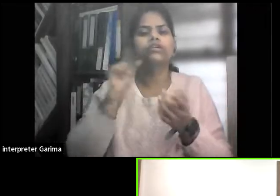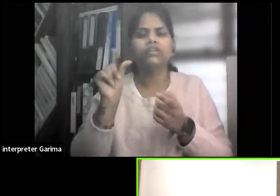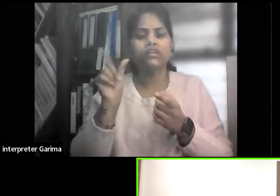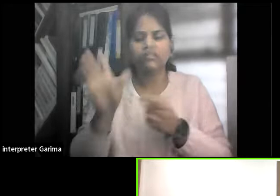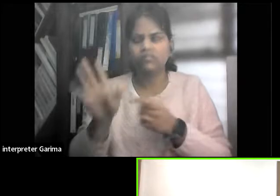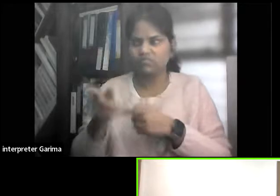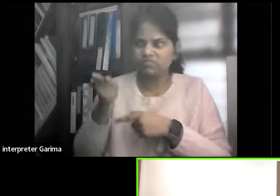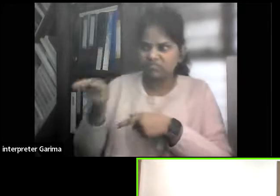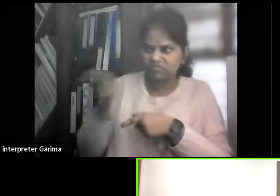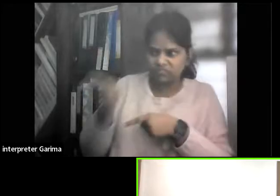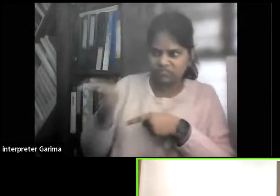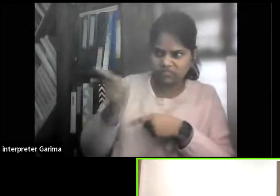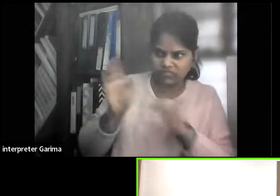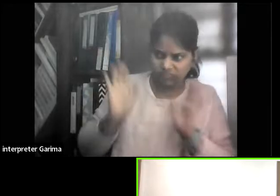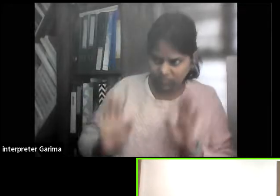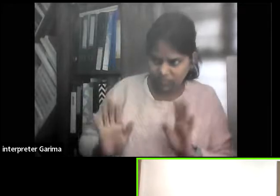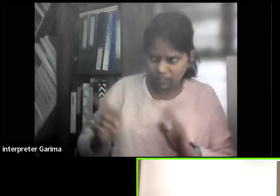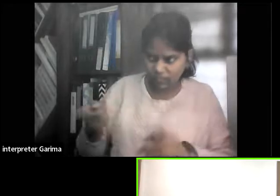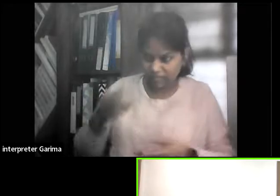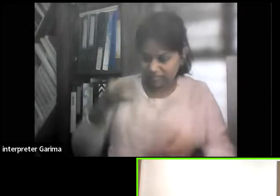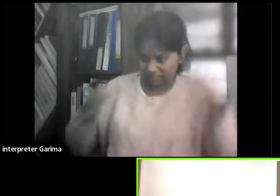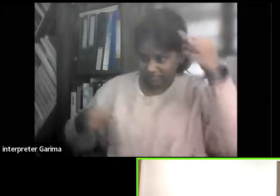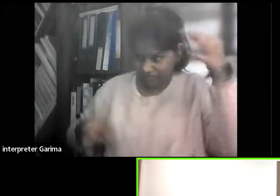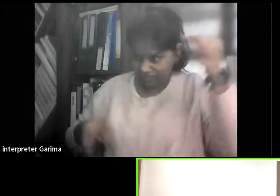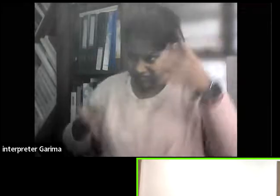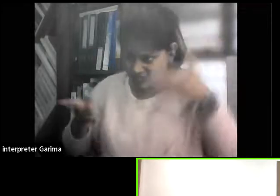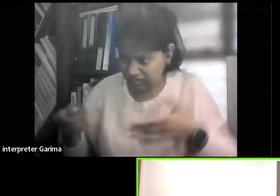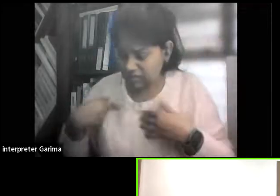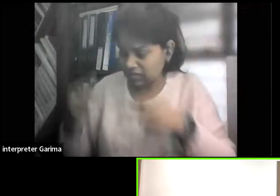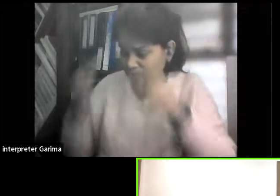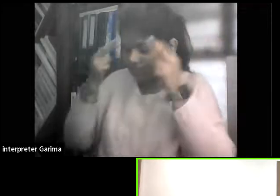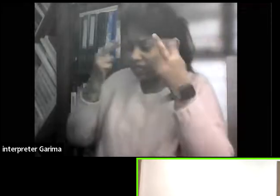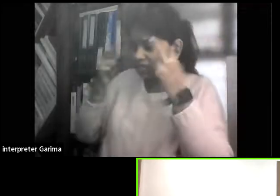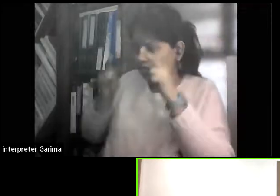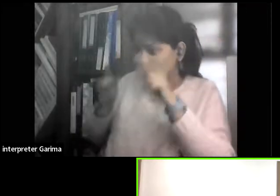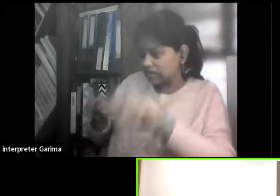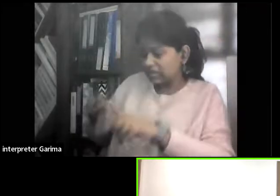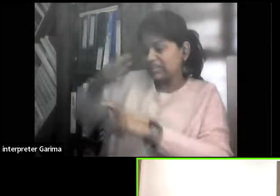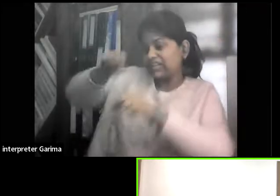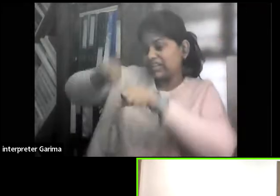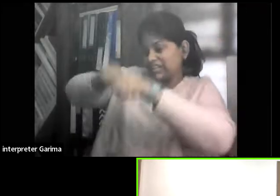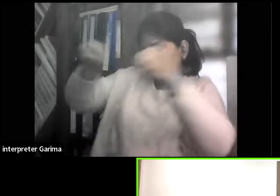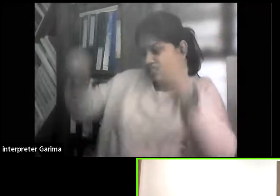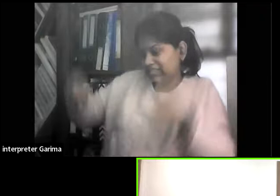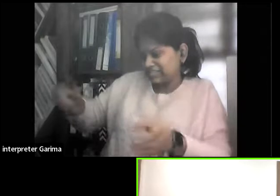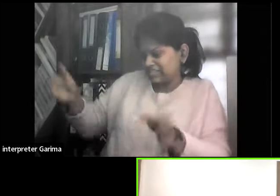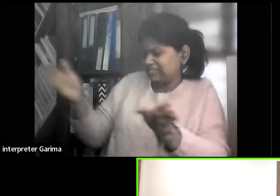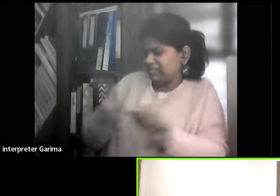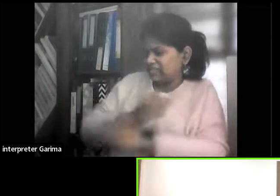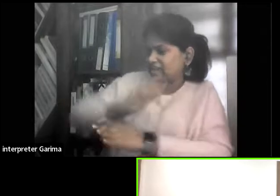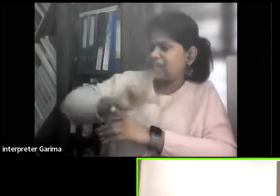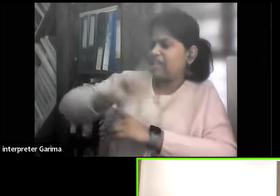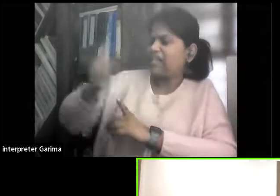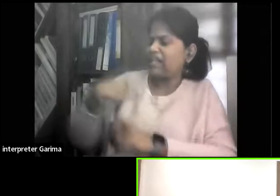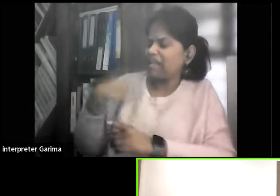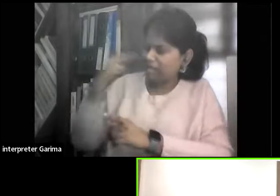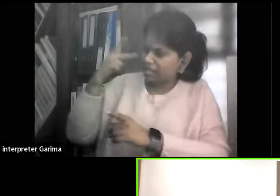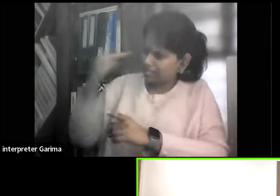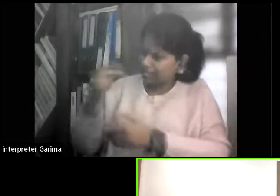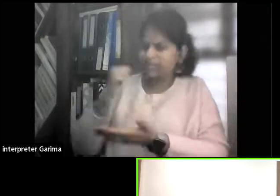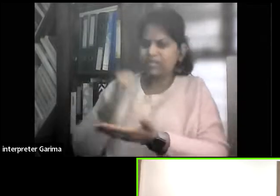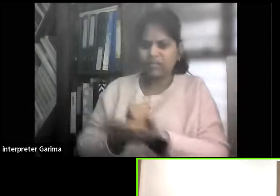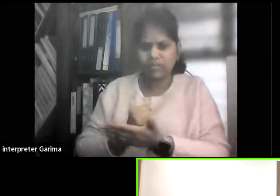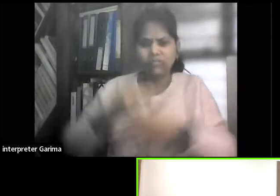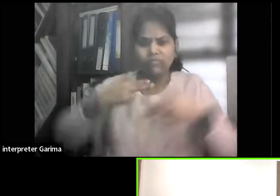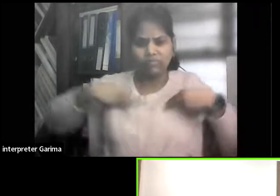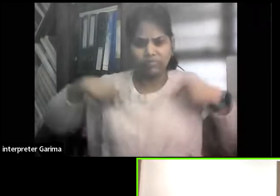seamless kinesthetics of performance, we need to look beyond the systematic ensemble that the performing arts tradition has become. One